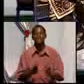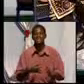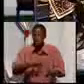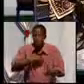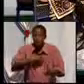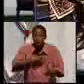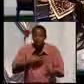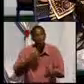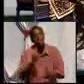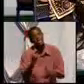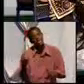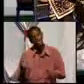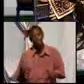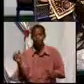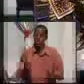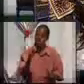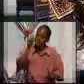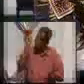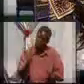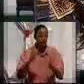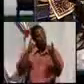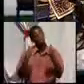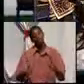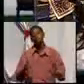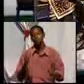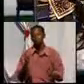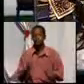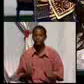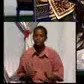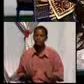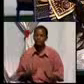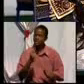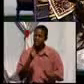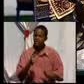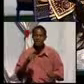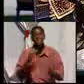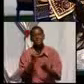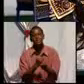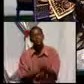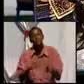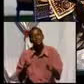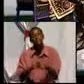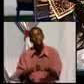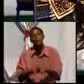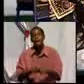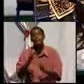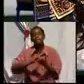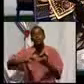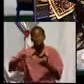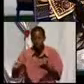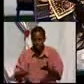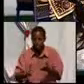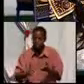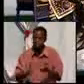required for each and every person with disability. And issues like policy matters are also dealt with, which